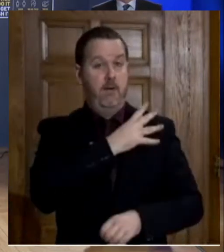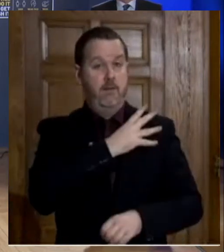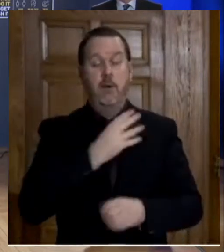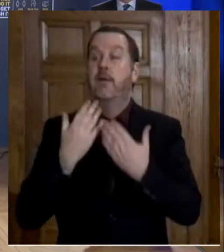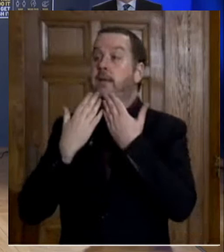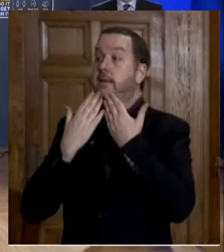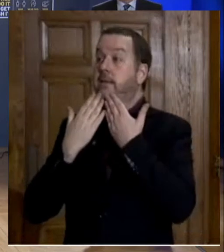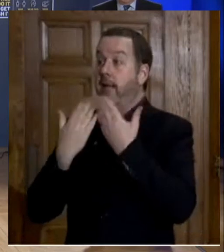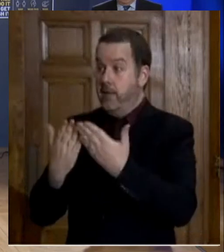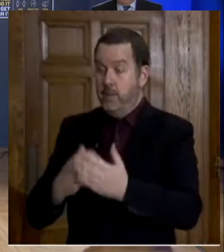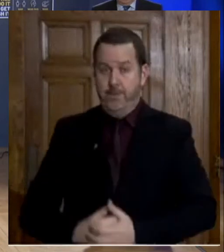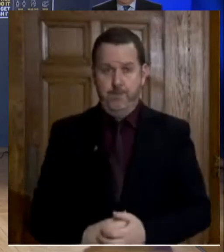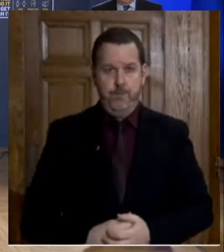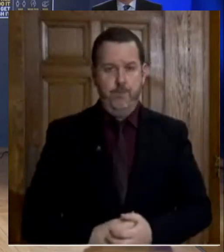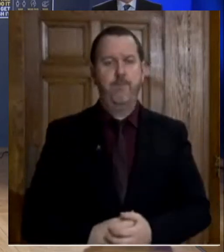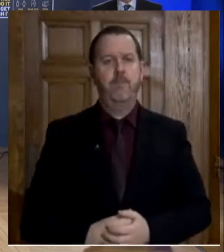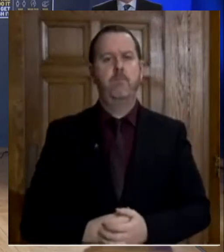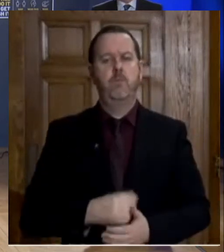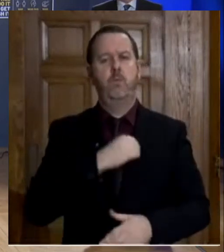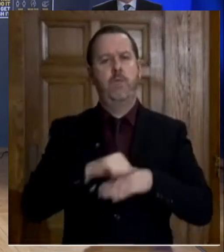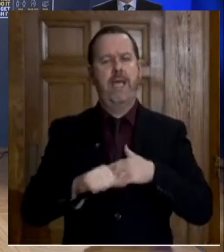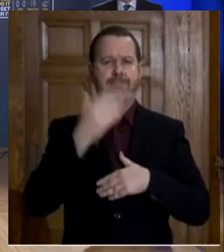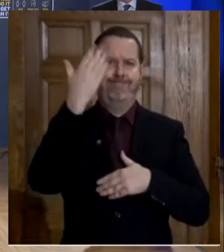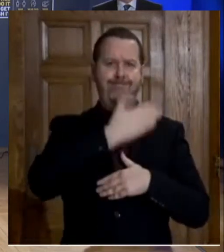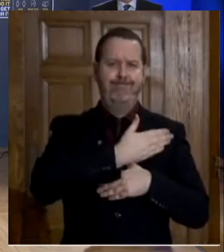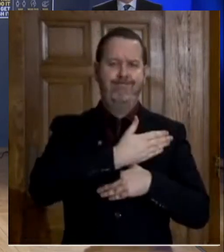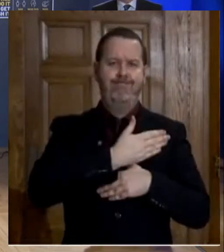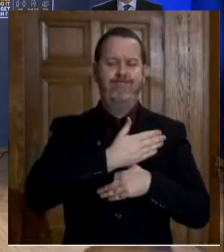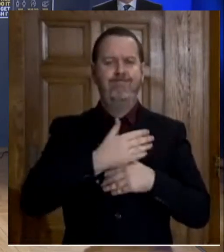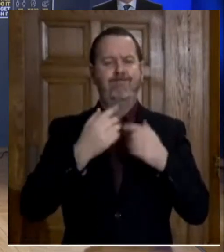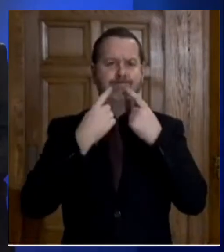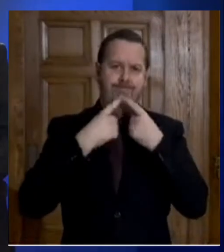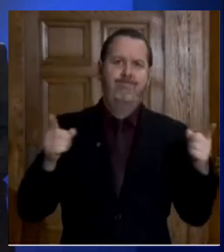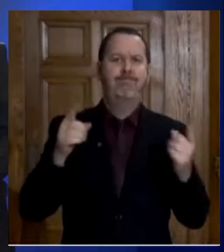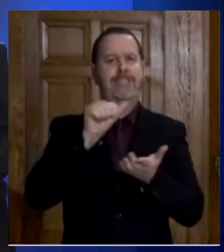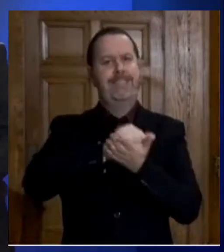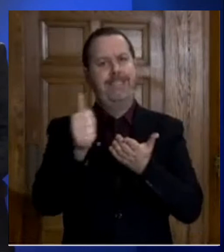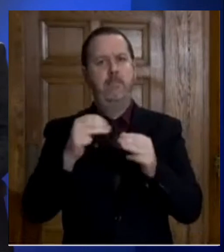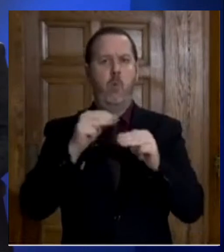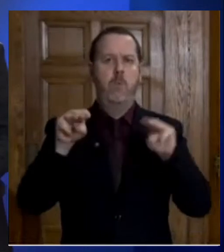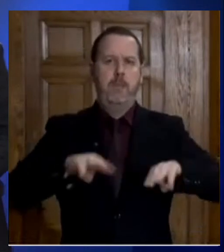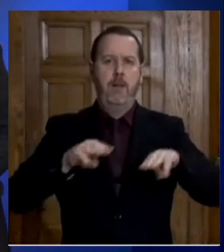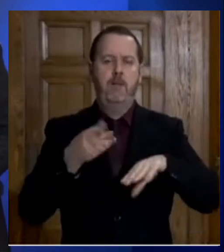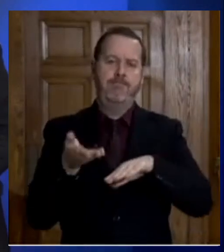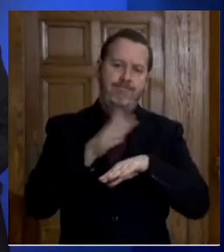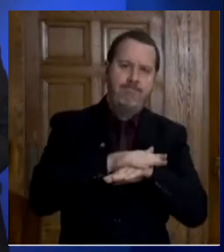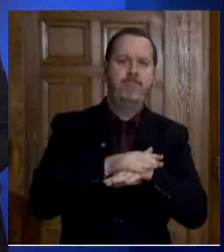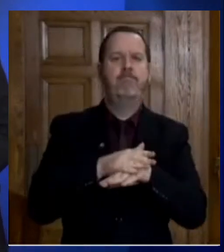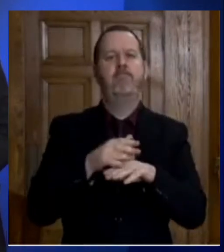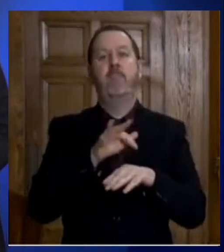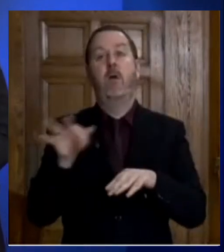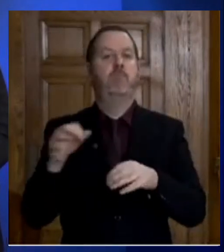Ian. Sadly, today we are reporting the deaths of 16 more people from COVID-19,